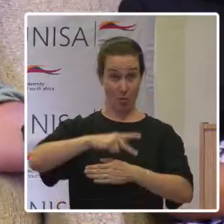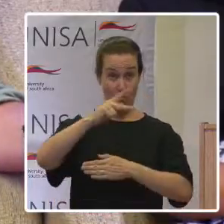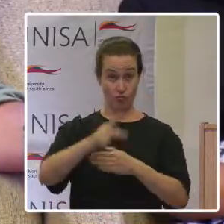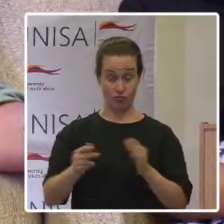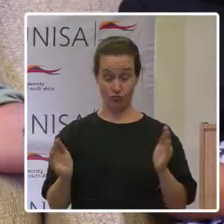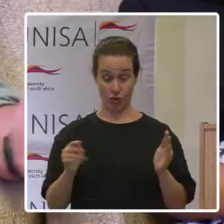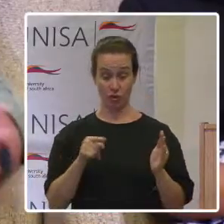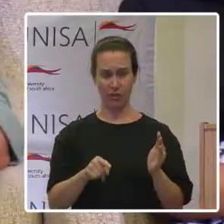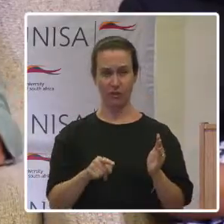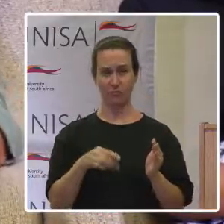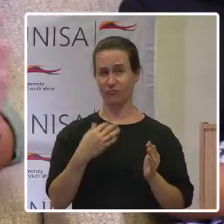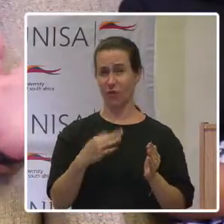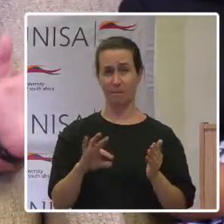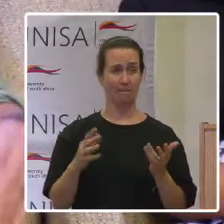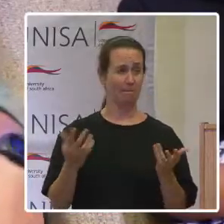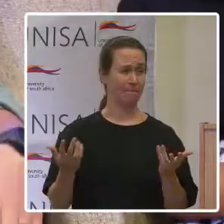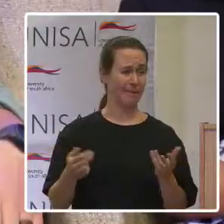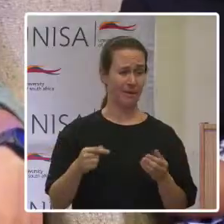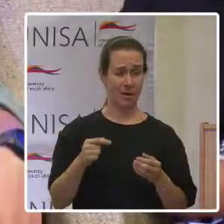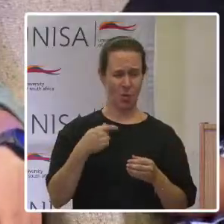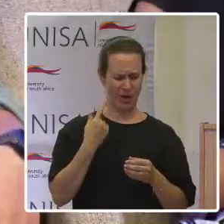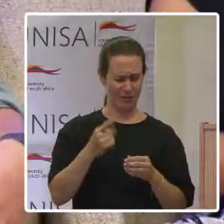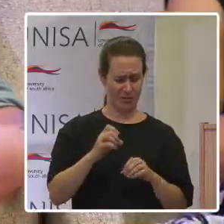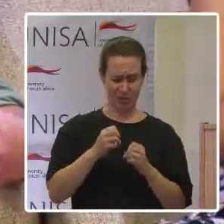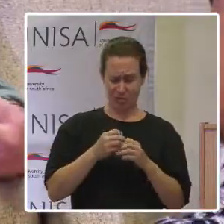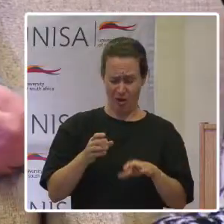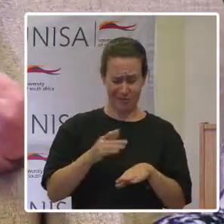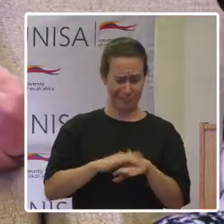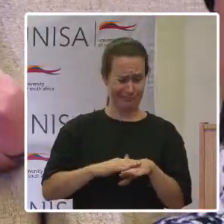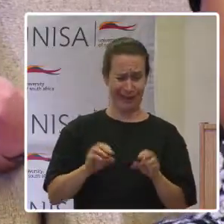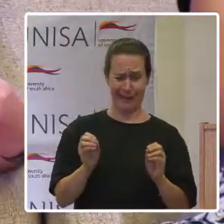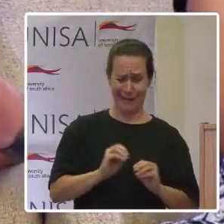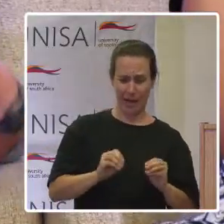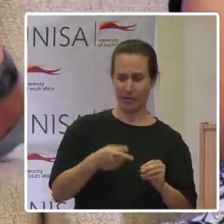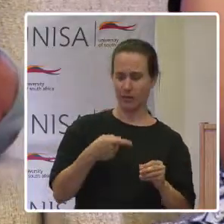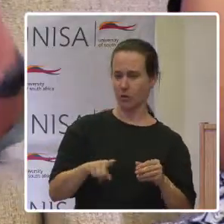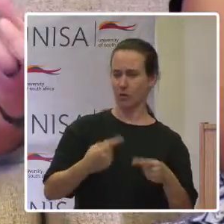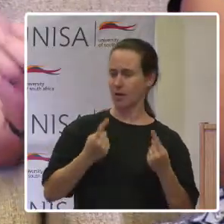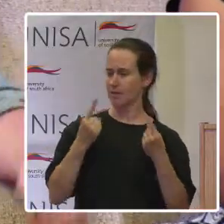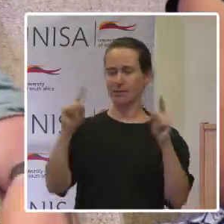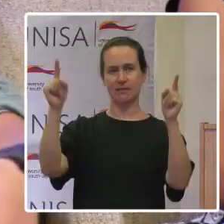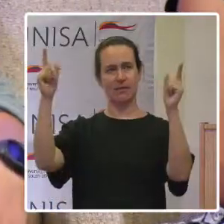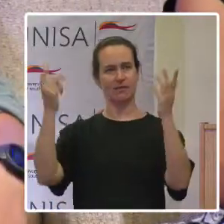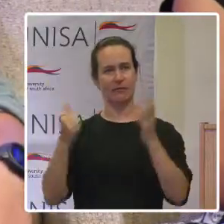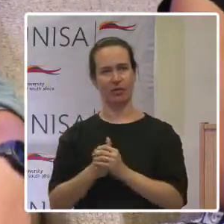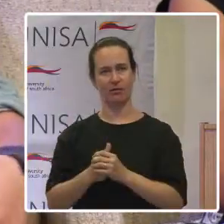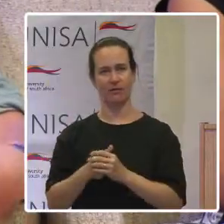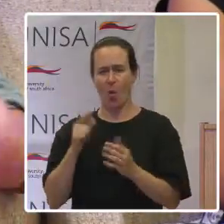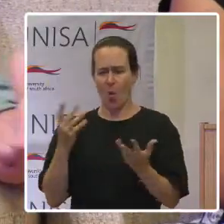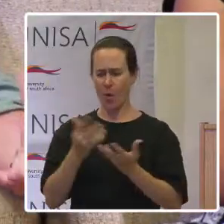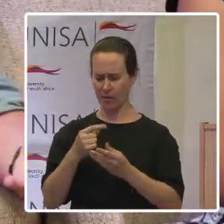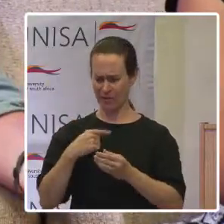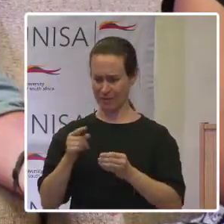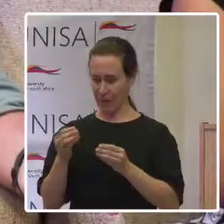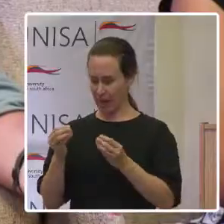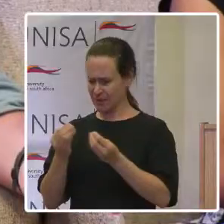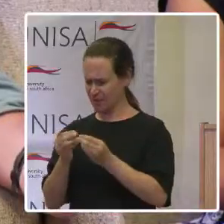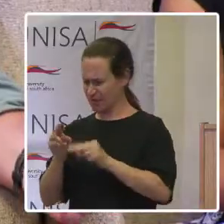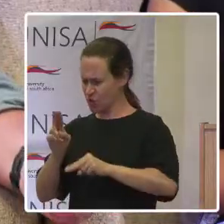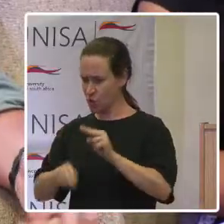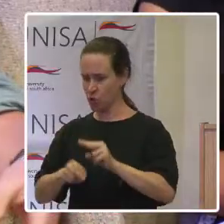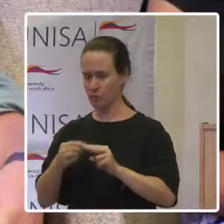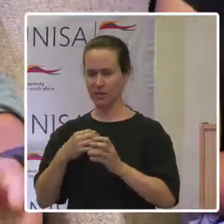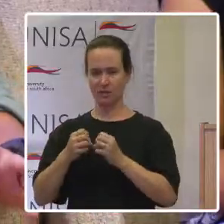went literally from zero to hero, and you know, where do you start with something new? And that is always